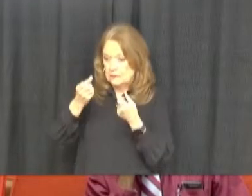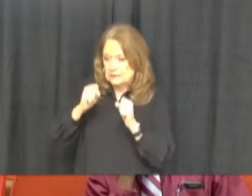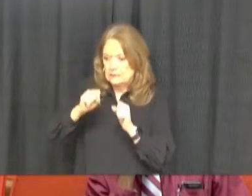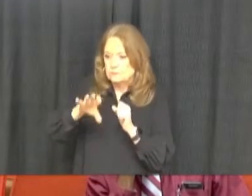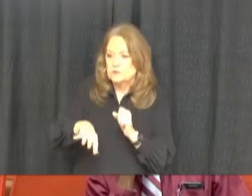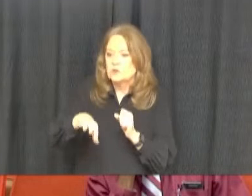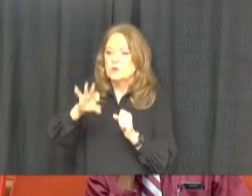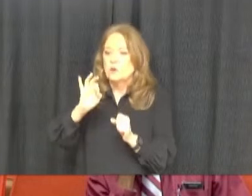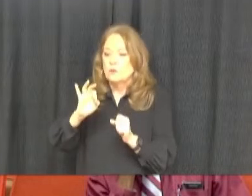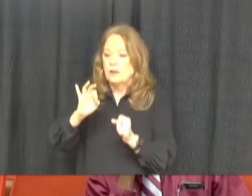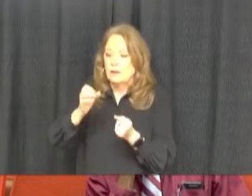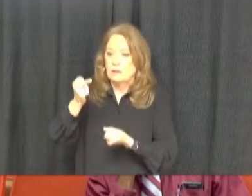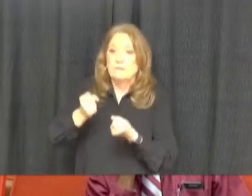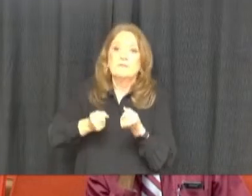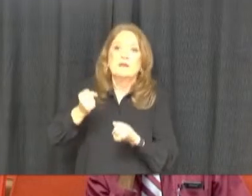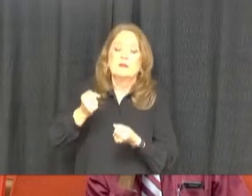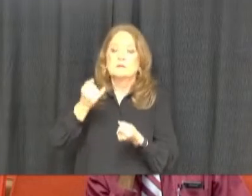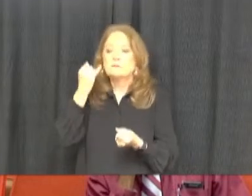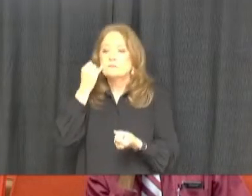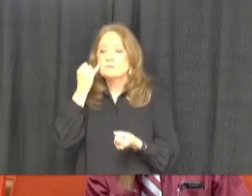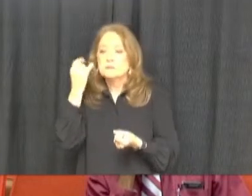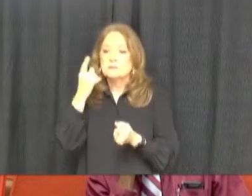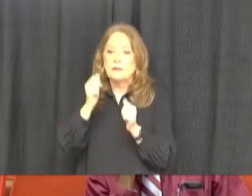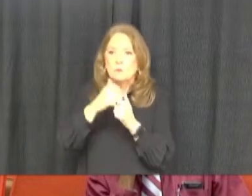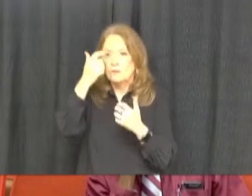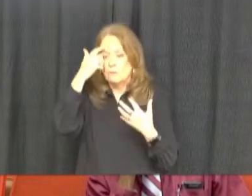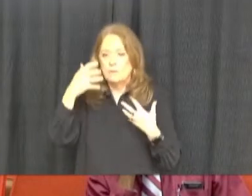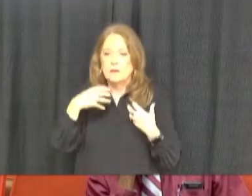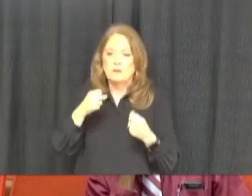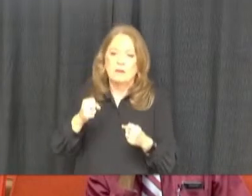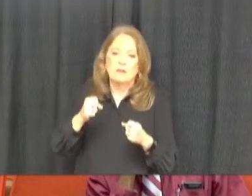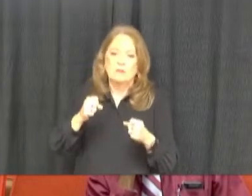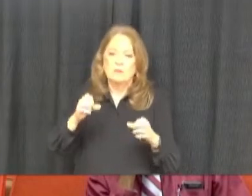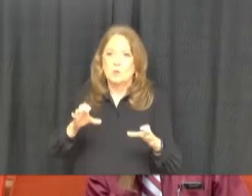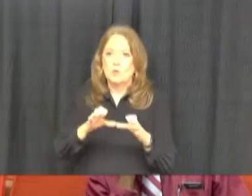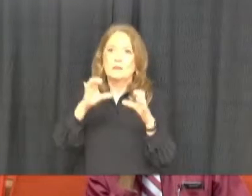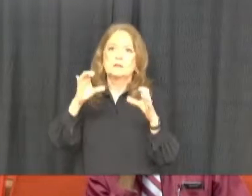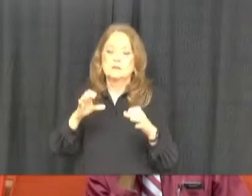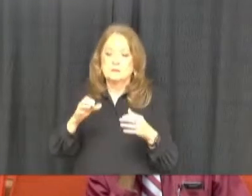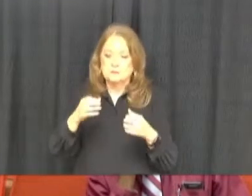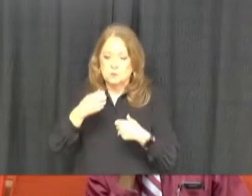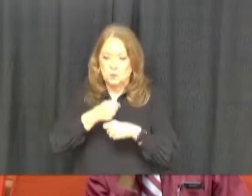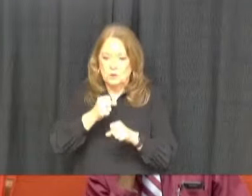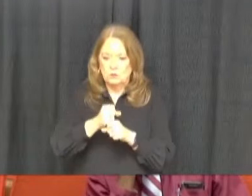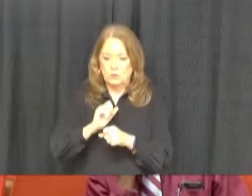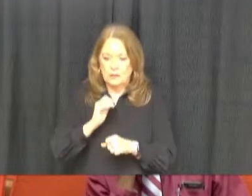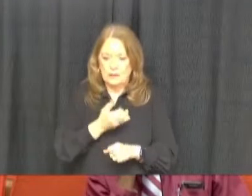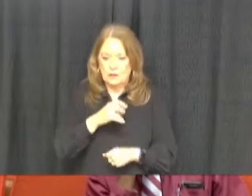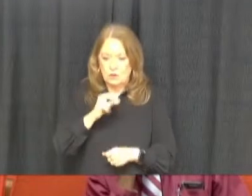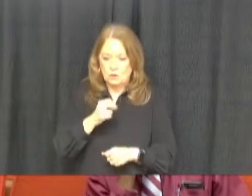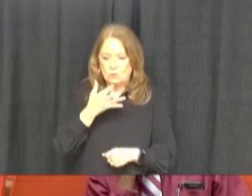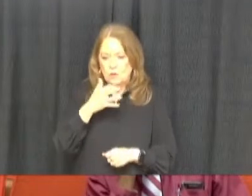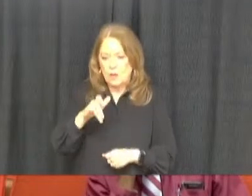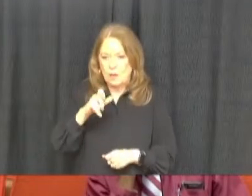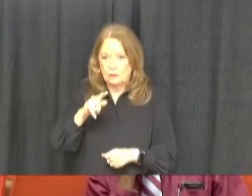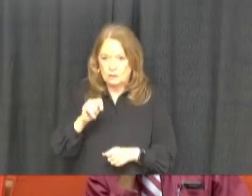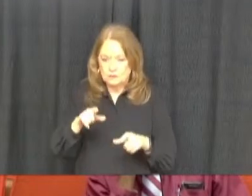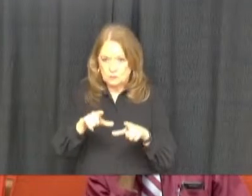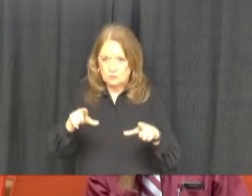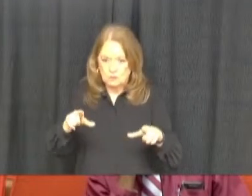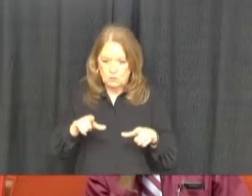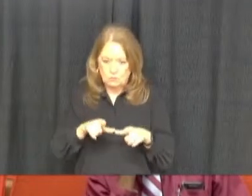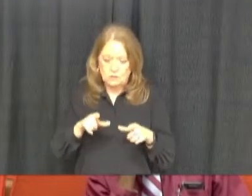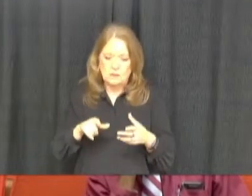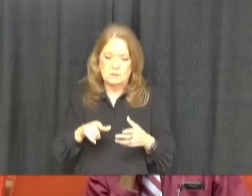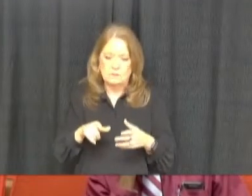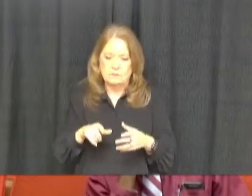at least of a vehicle. Let's say it's someone with a mental health crisis. So we can create our own hot list locally. So we can create a